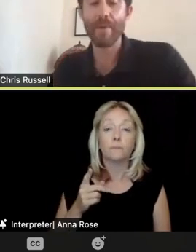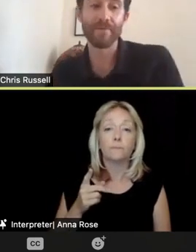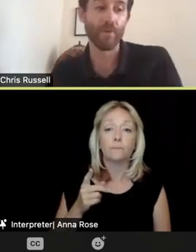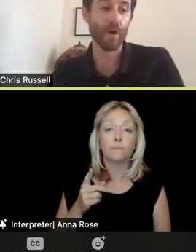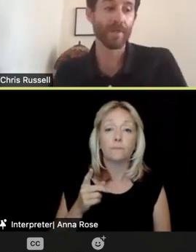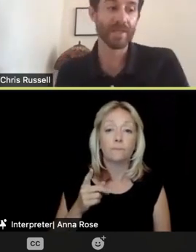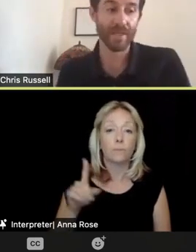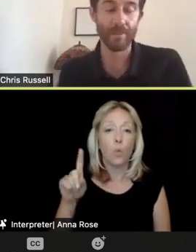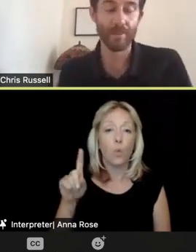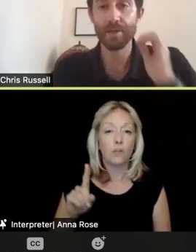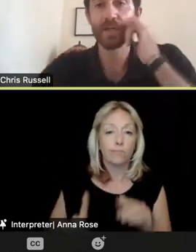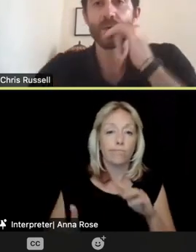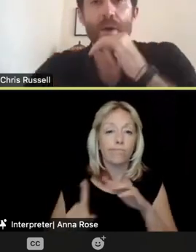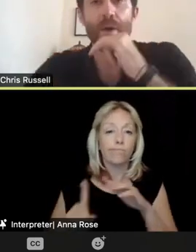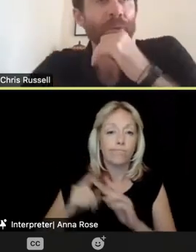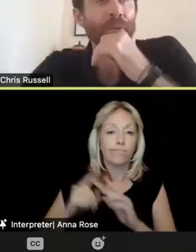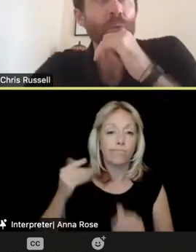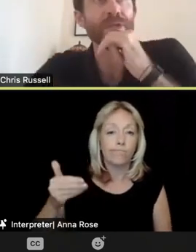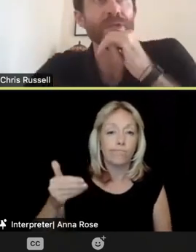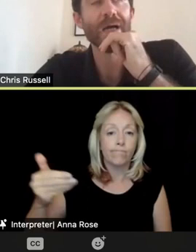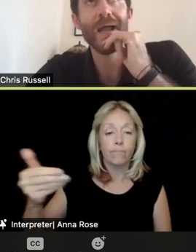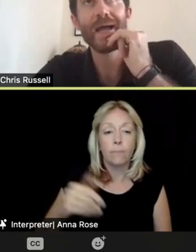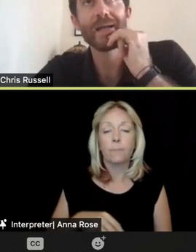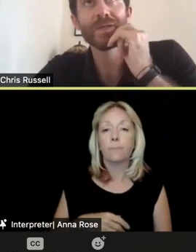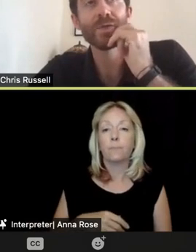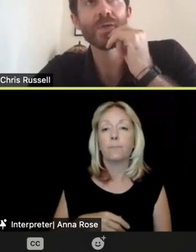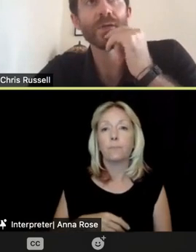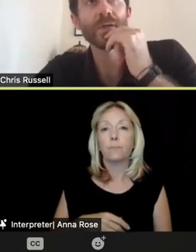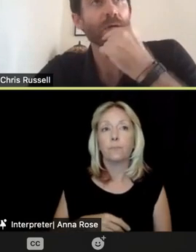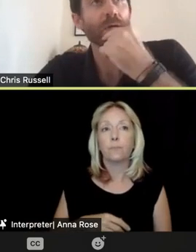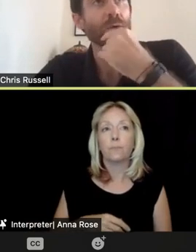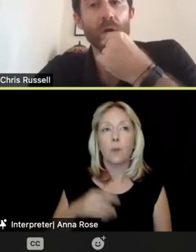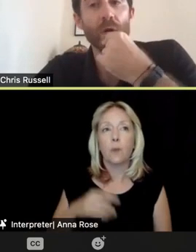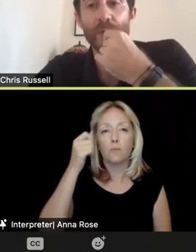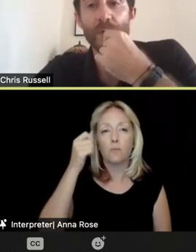that has come up before that's similar to this one, which is I